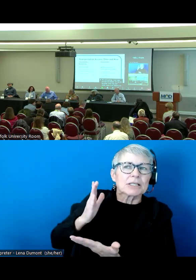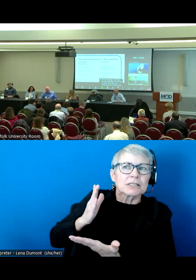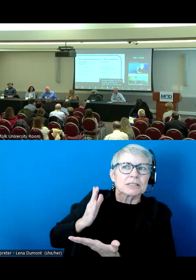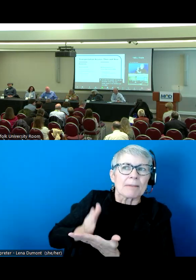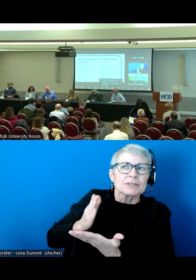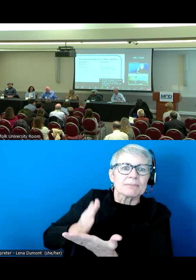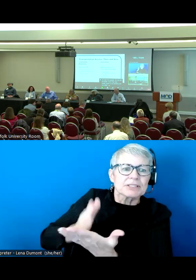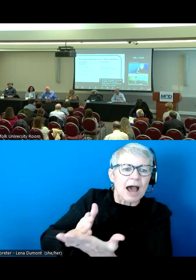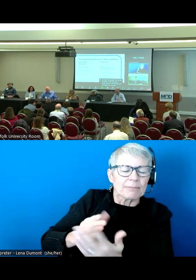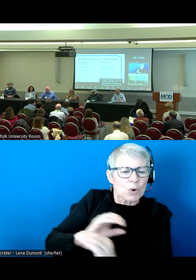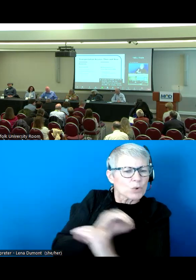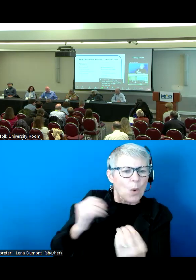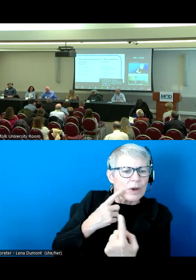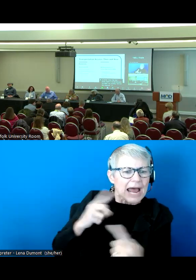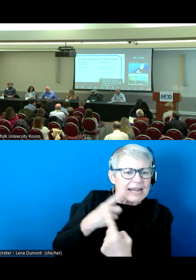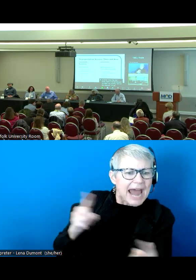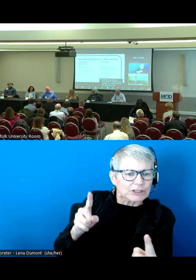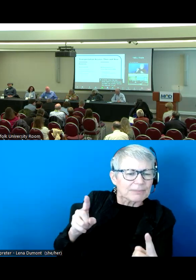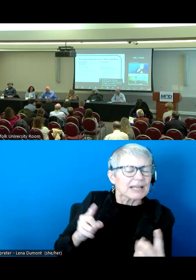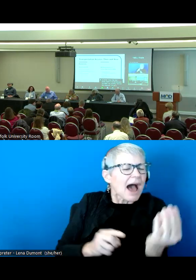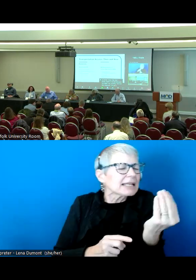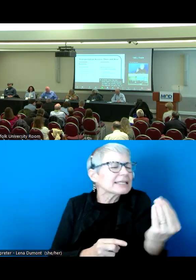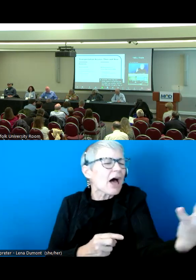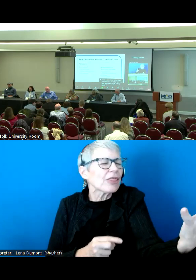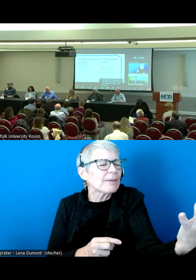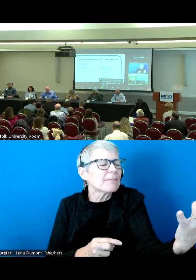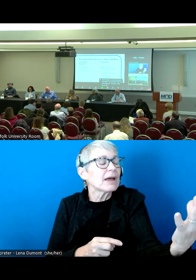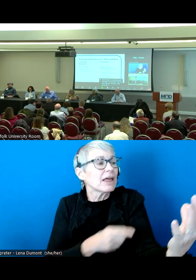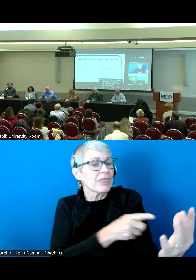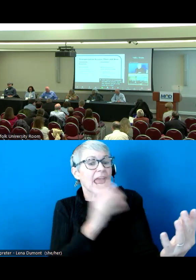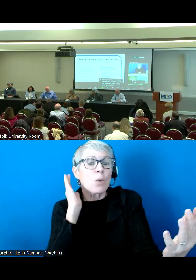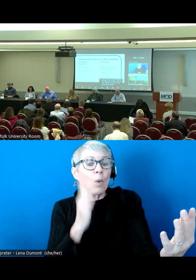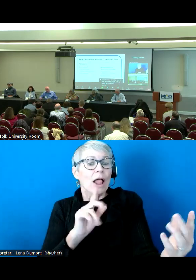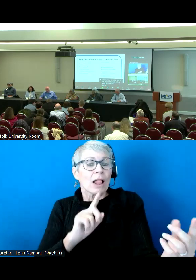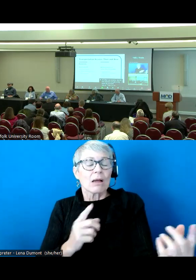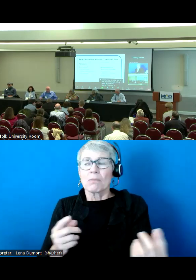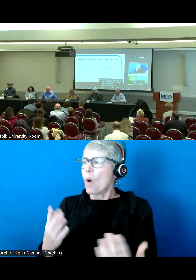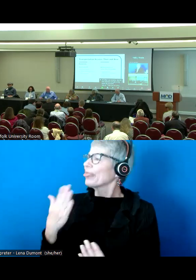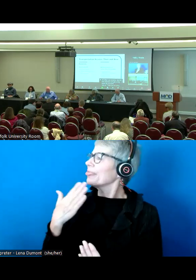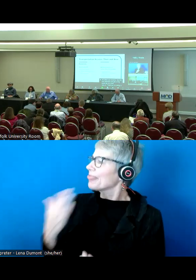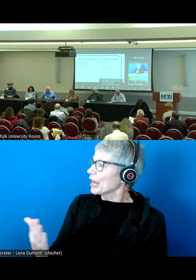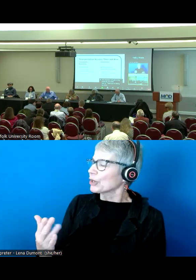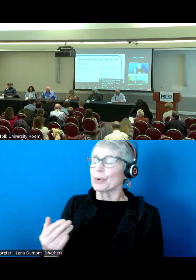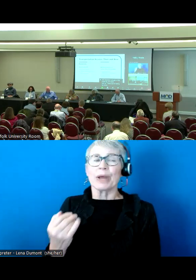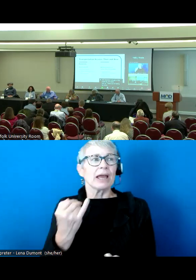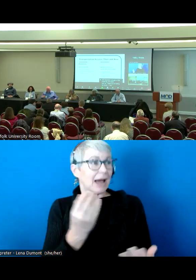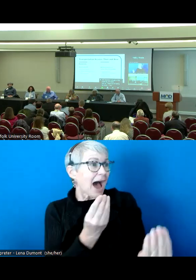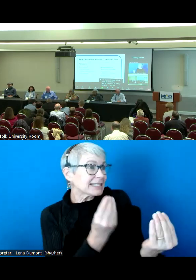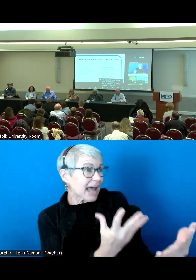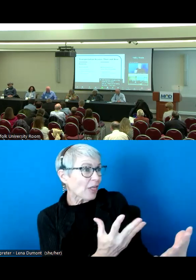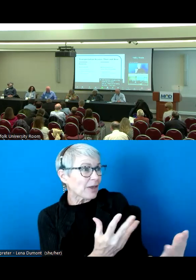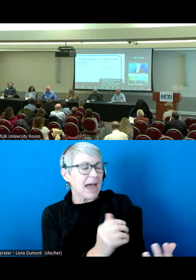get is that they would say, oh, thank you, sir. Thank you for letting me know. If they gave me an attitude, then they need to be reported. So,